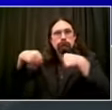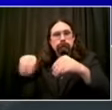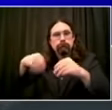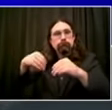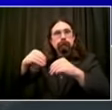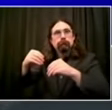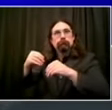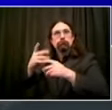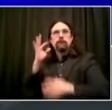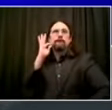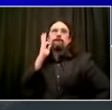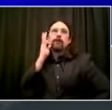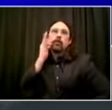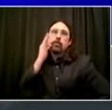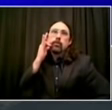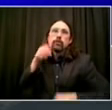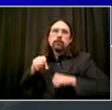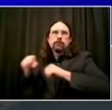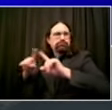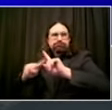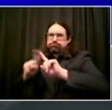is an example of what street vendors do.